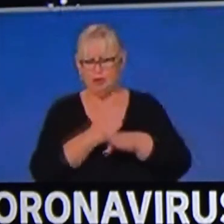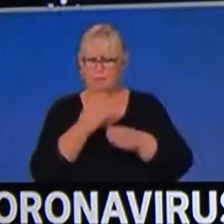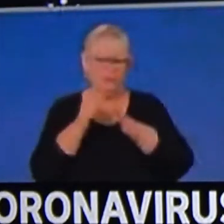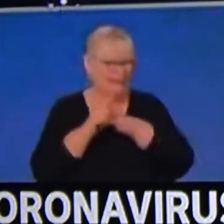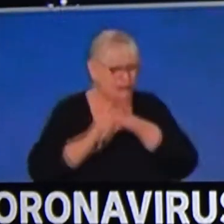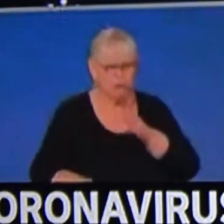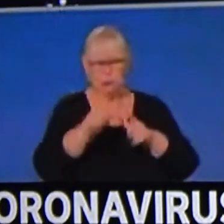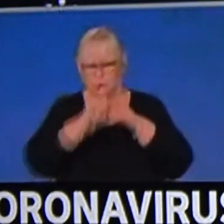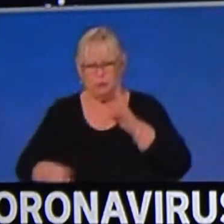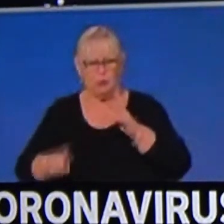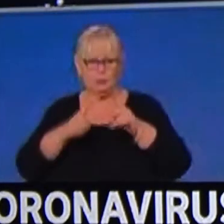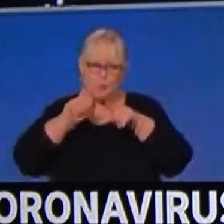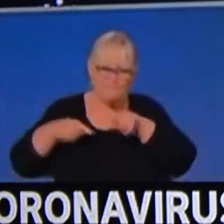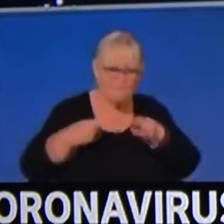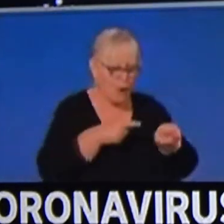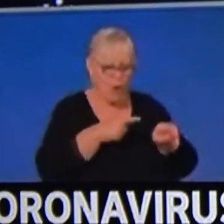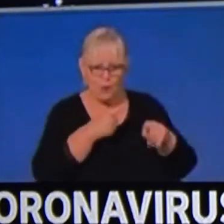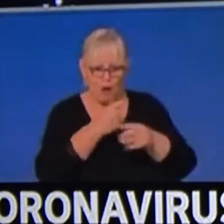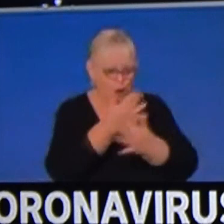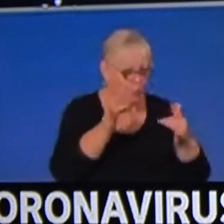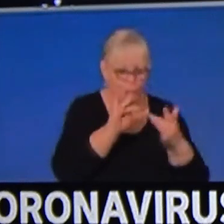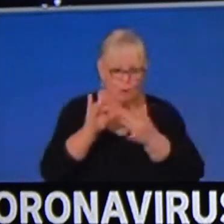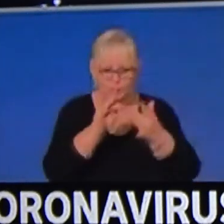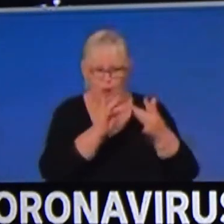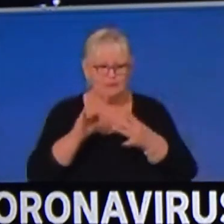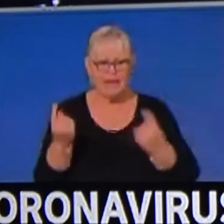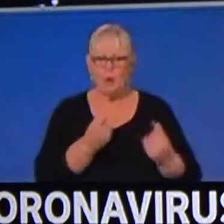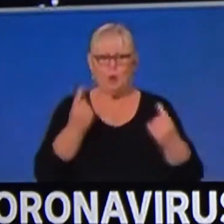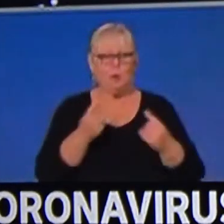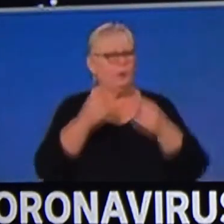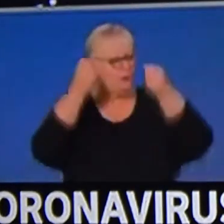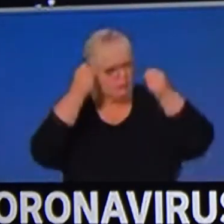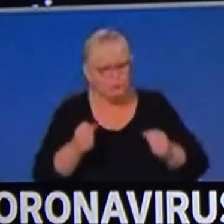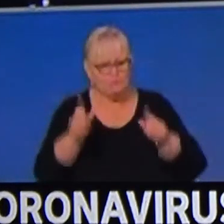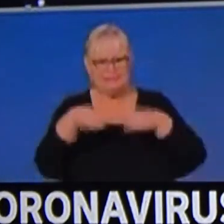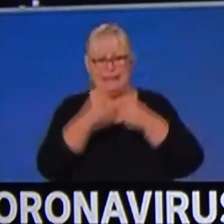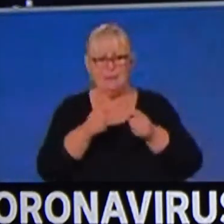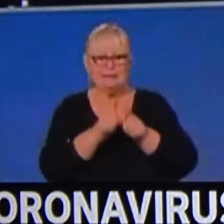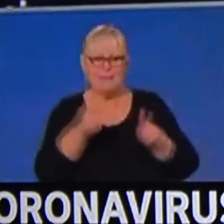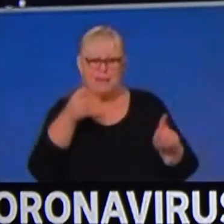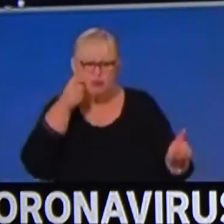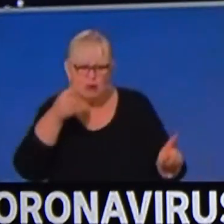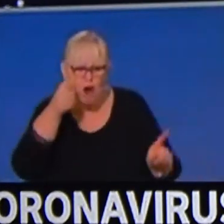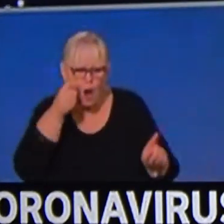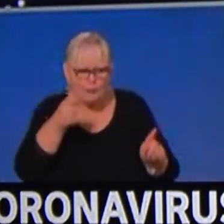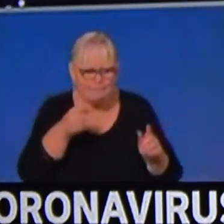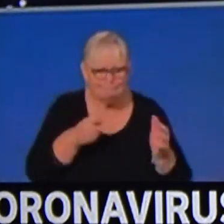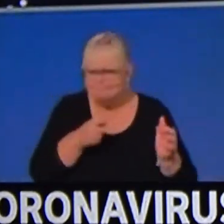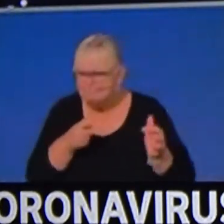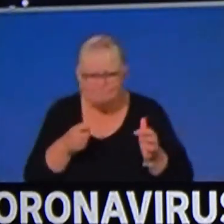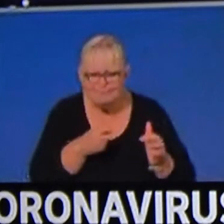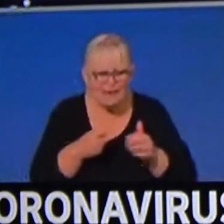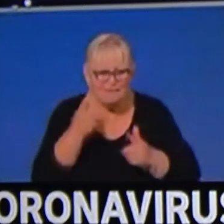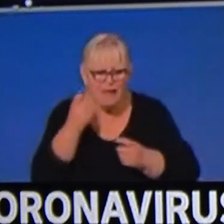their capability to trace cases. They are a team of Sherlock Holmeses out there at the moment, and they are doing